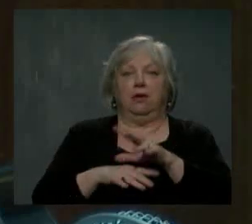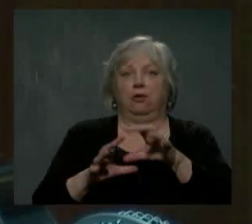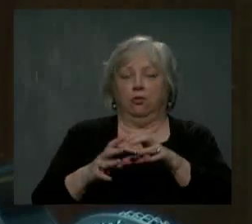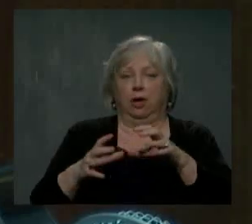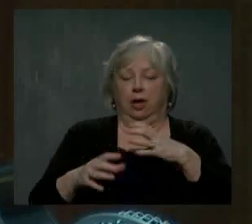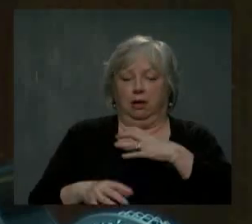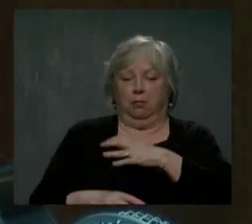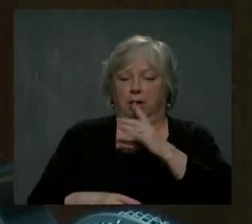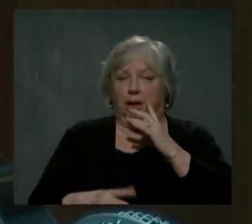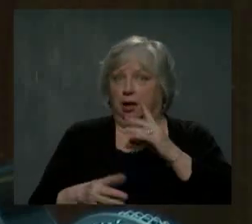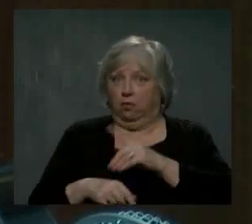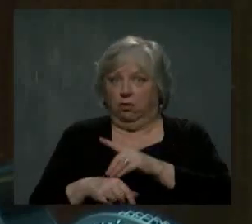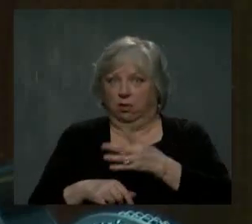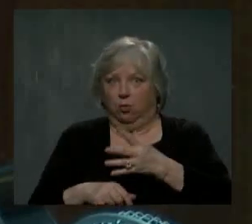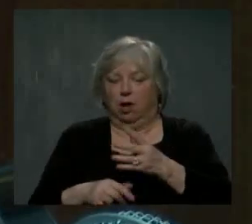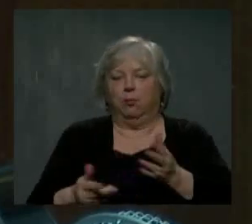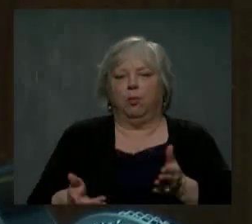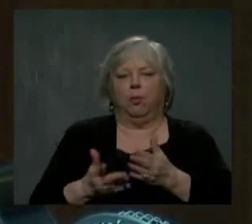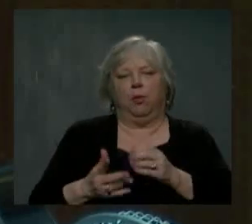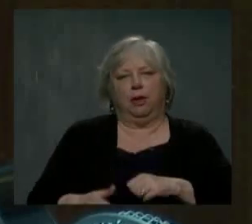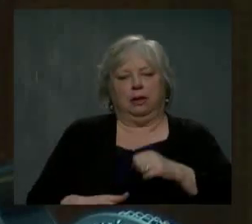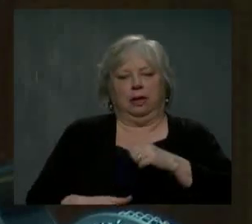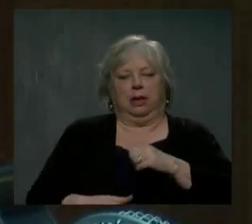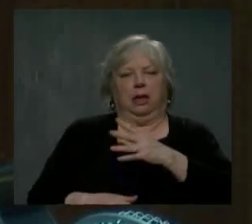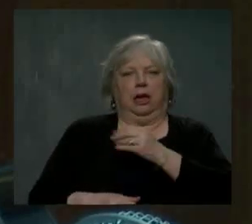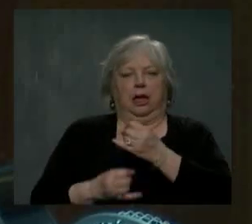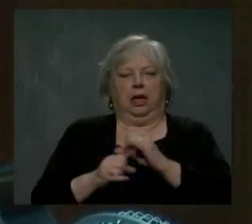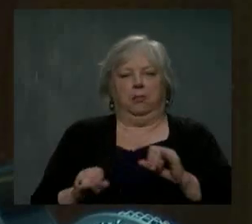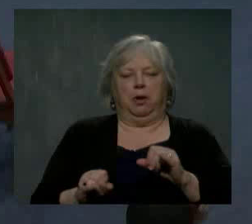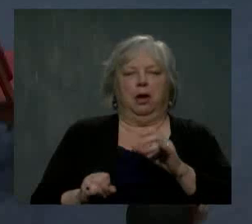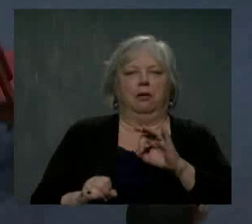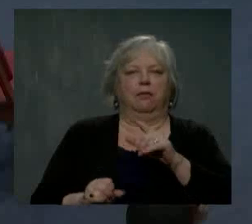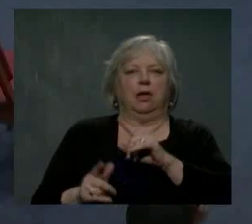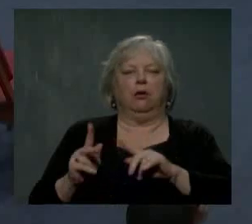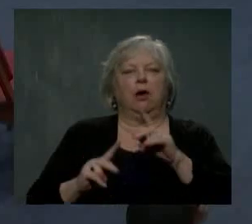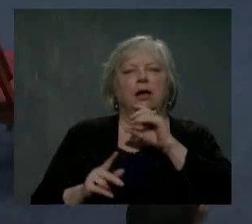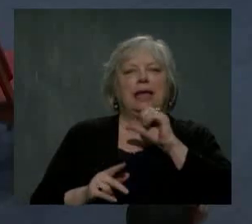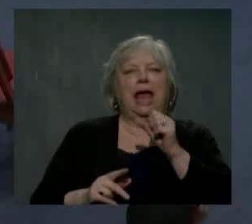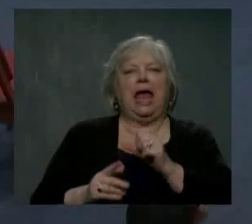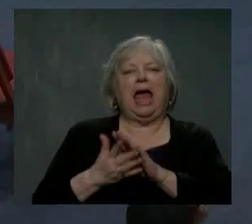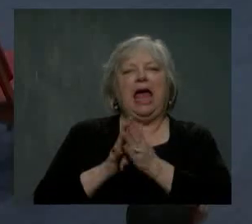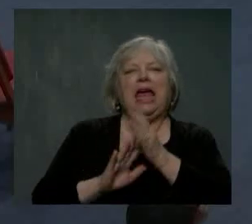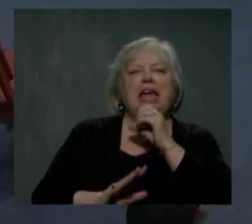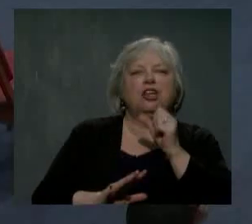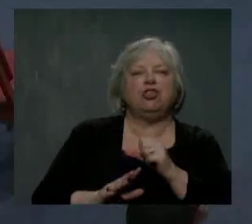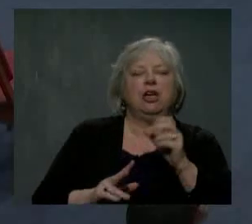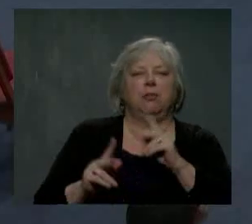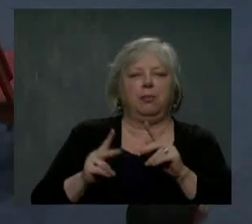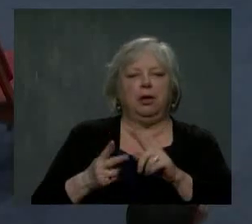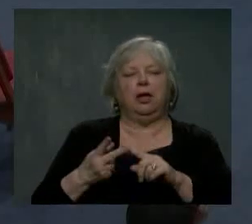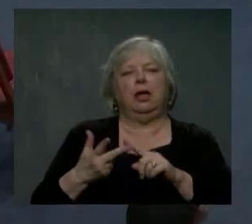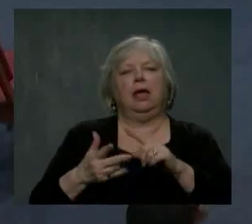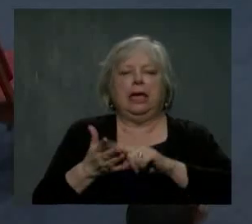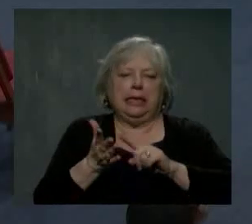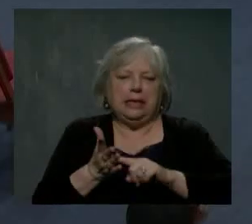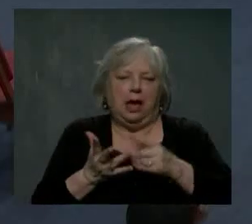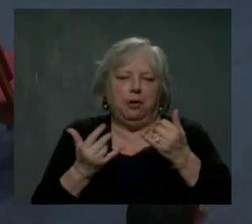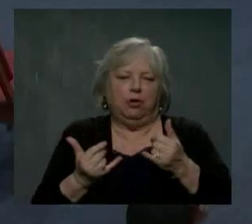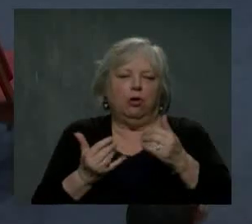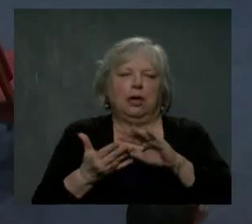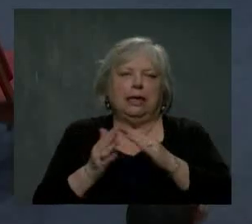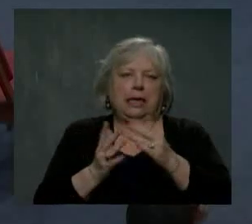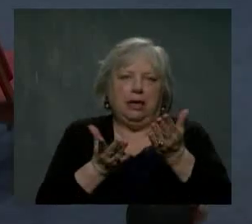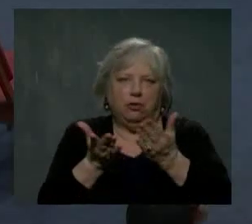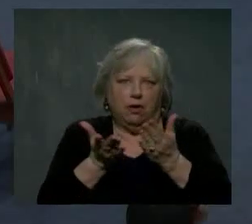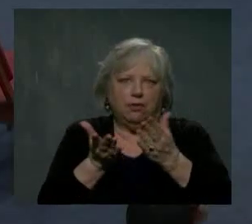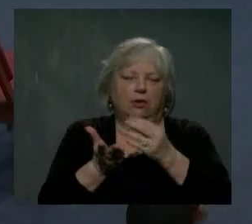committee to undertake would be to promote the dignity and independence of Little Rock's aging population, to examine current city services and programs